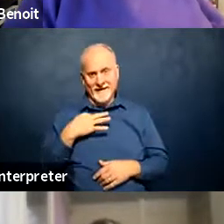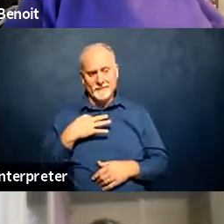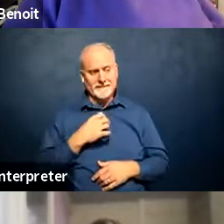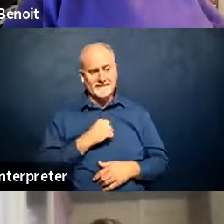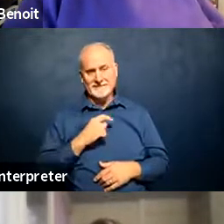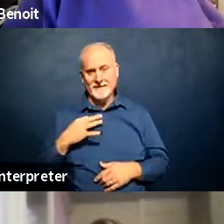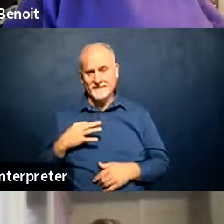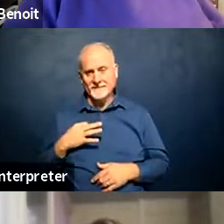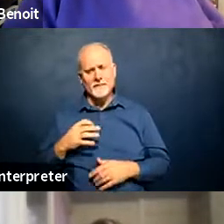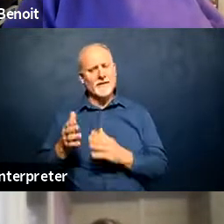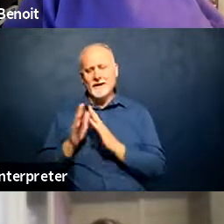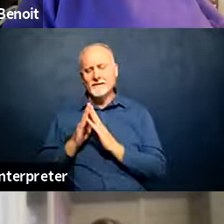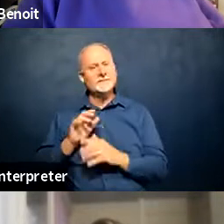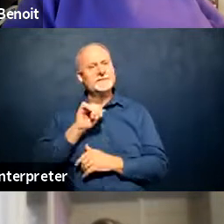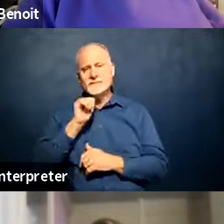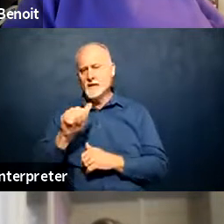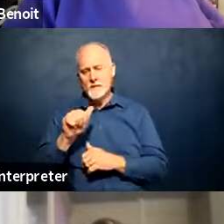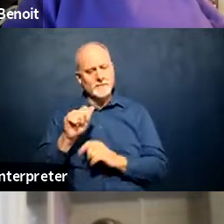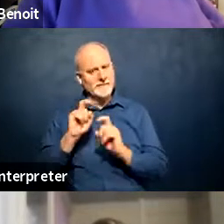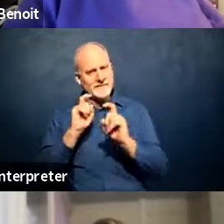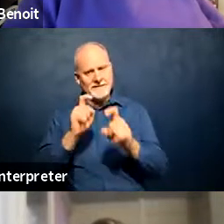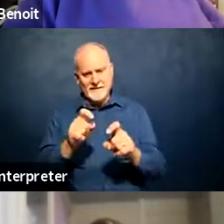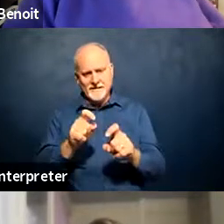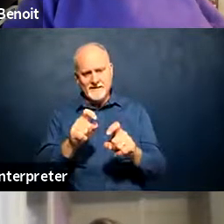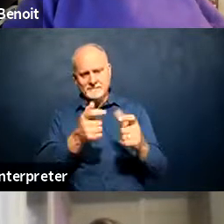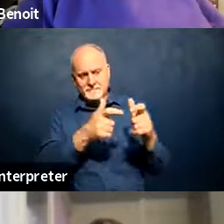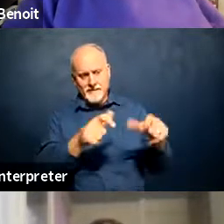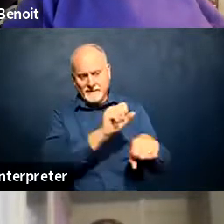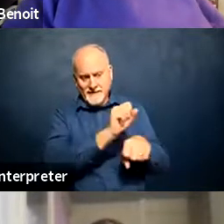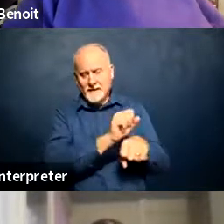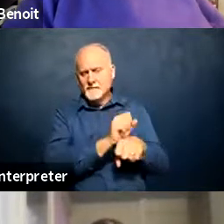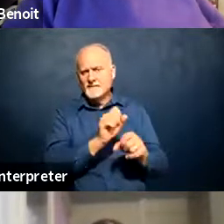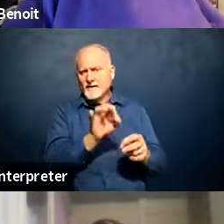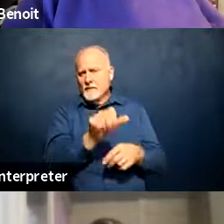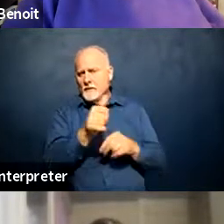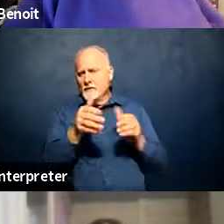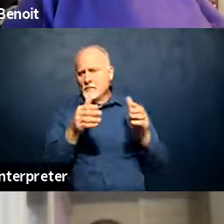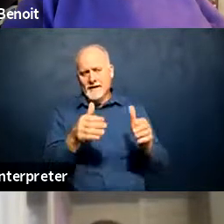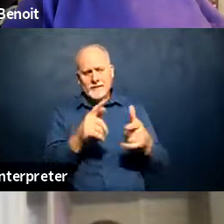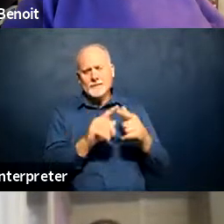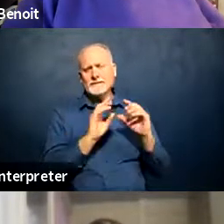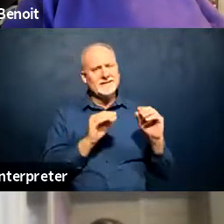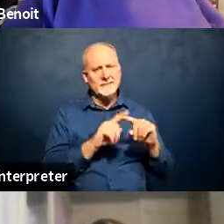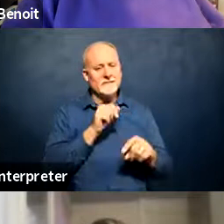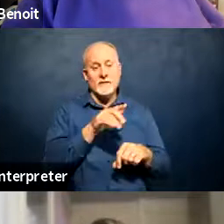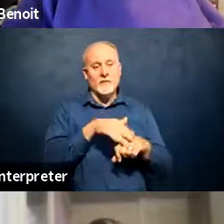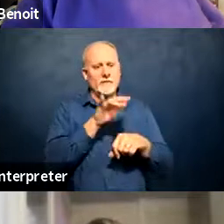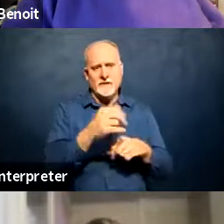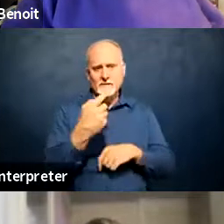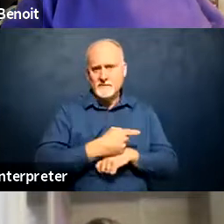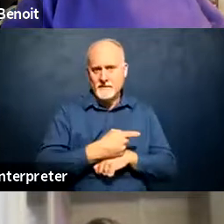faculty not to make major assignments on those days, to find alternative ways. They have some instruction, but not on that particular day.